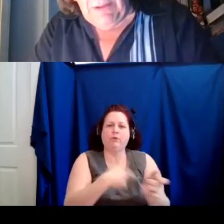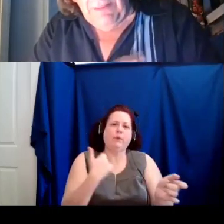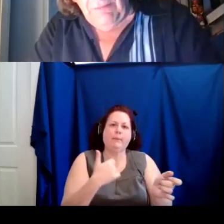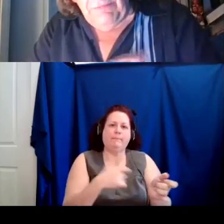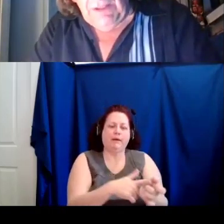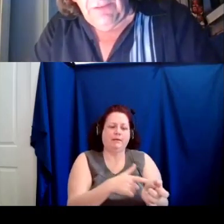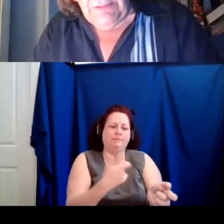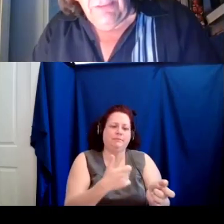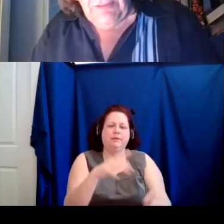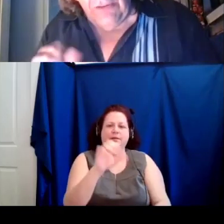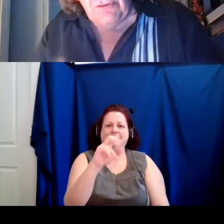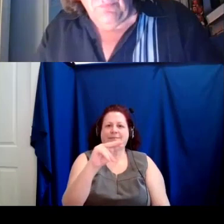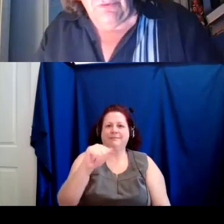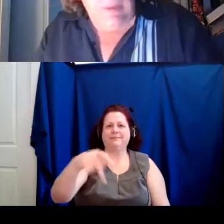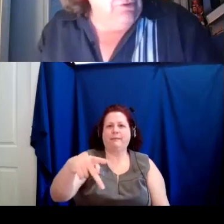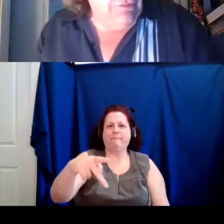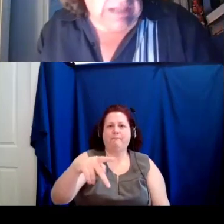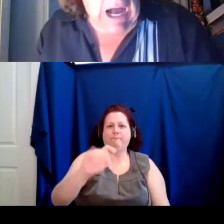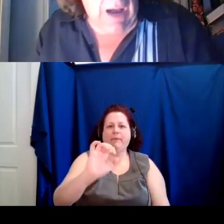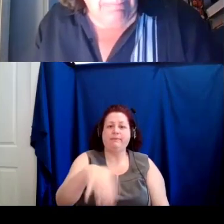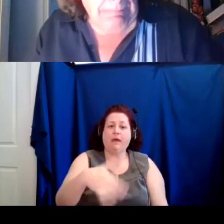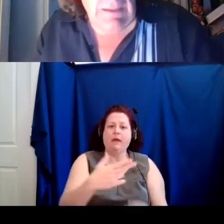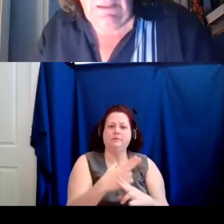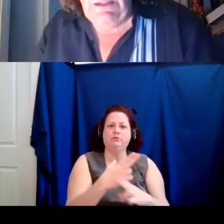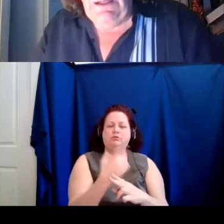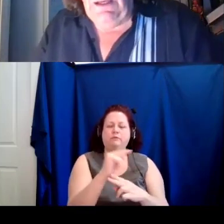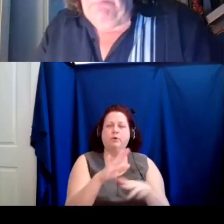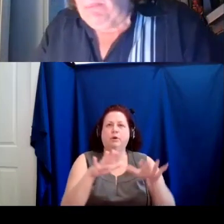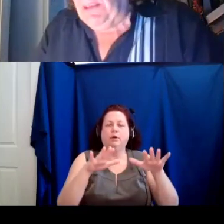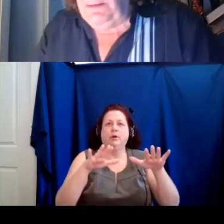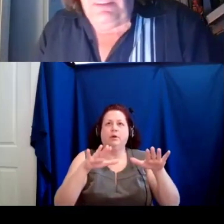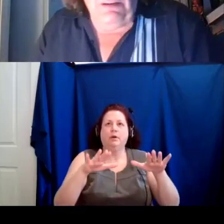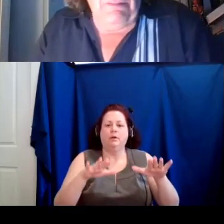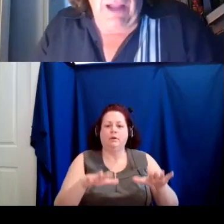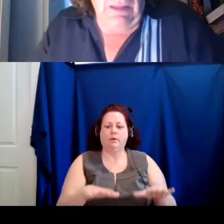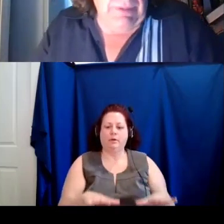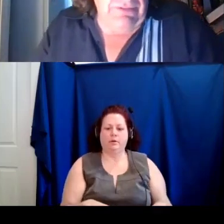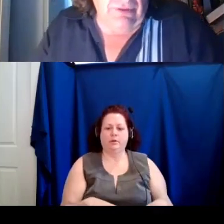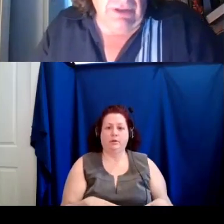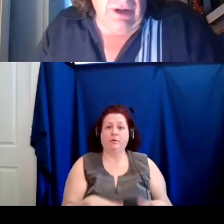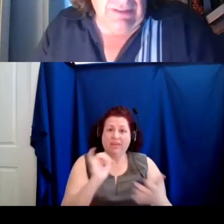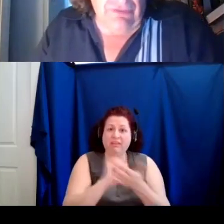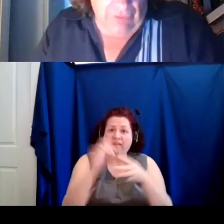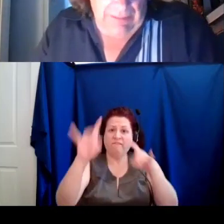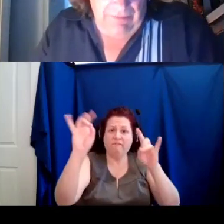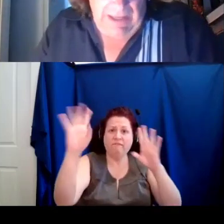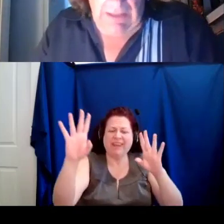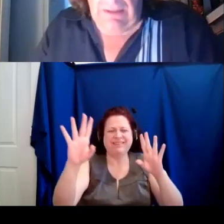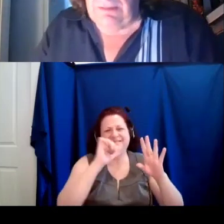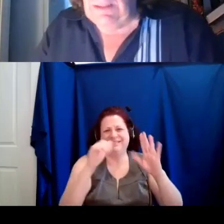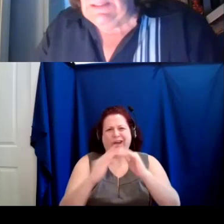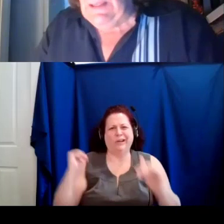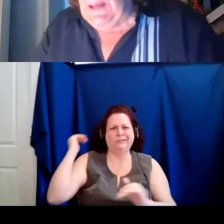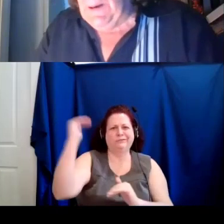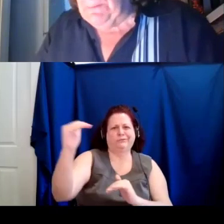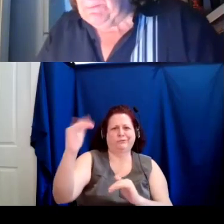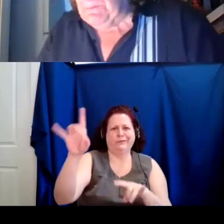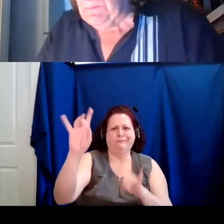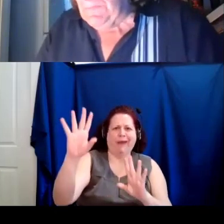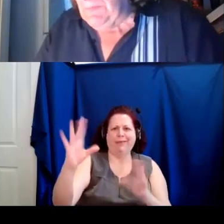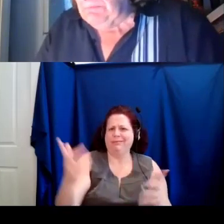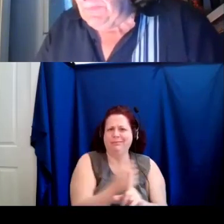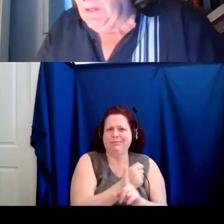snap it and they'll feel a sensation which they use to calm. It may be considered violent, but it's certainly not extreme violence.